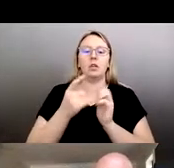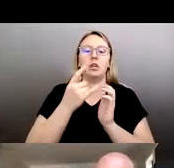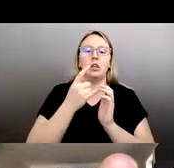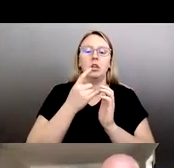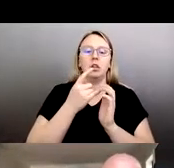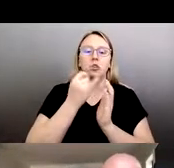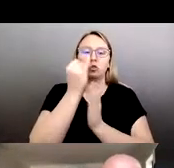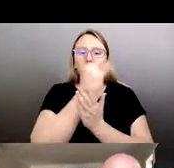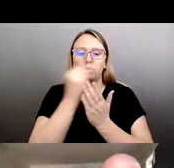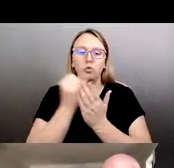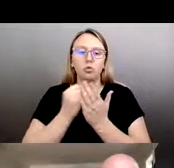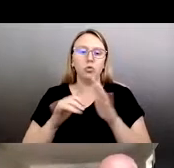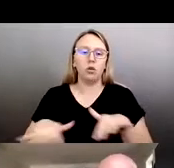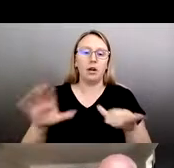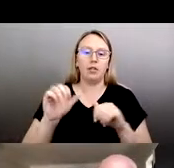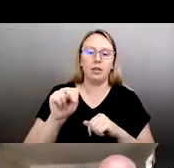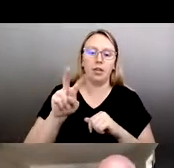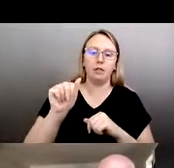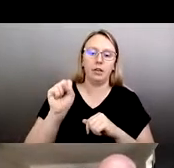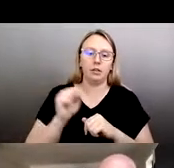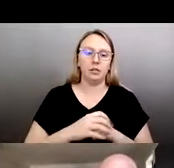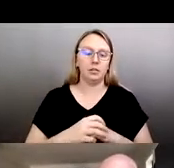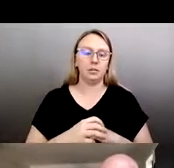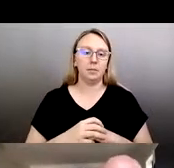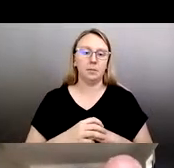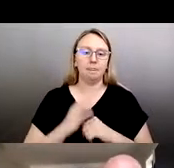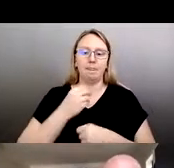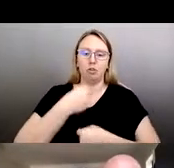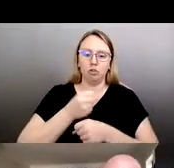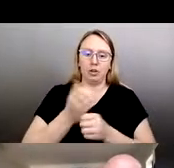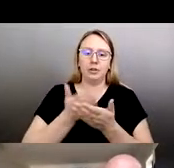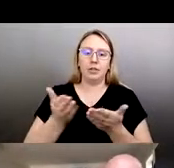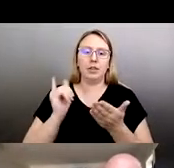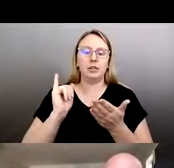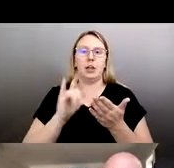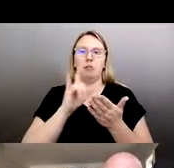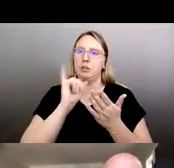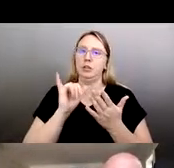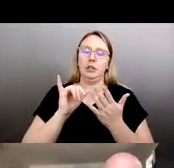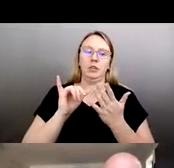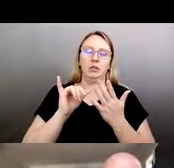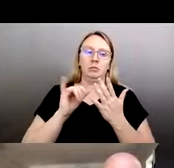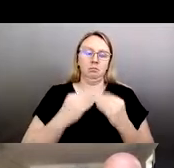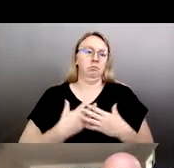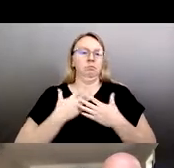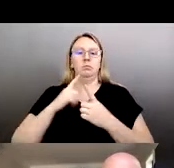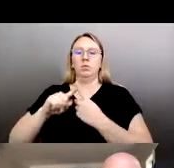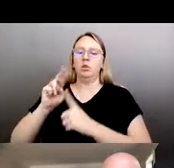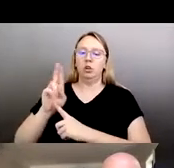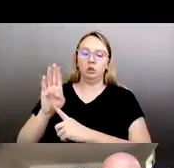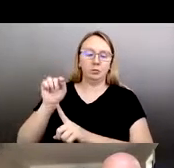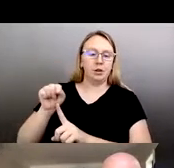canvas and just created things that really spoke to Roger as an individual artist.